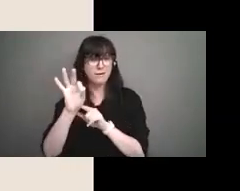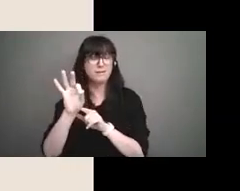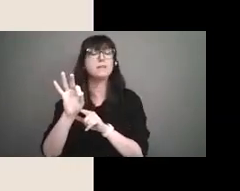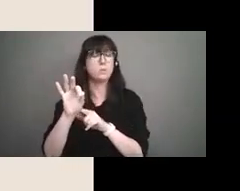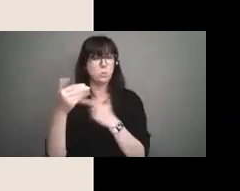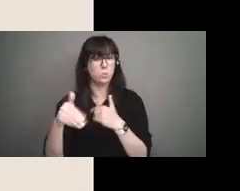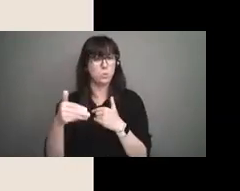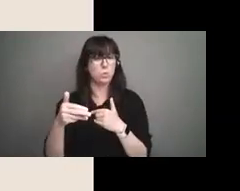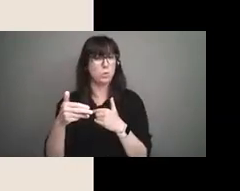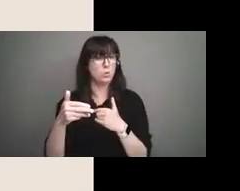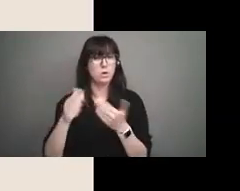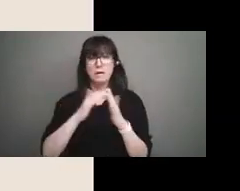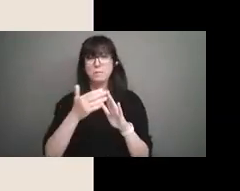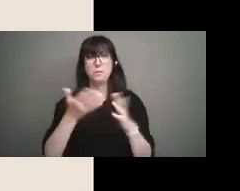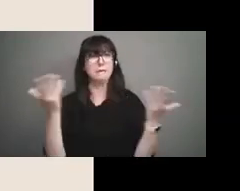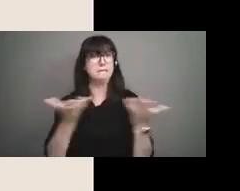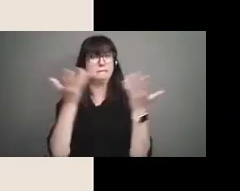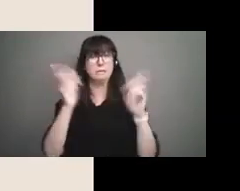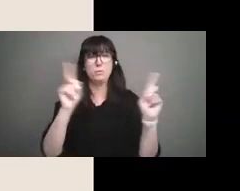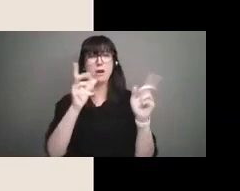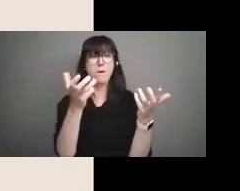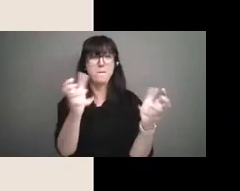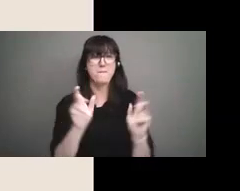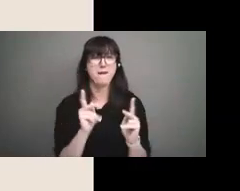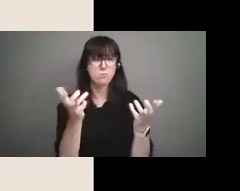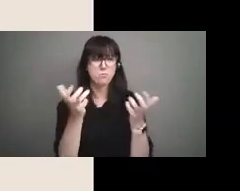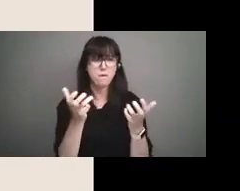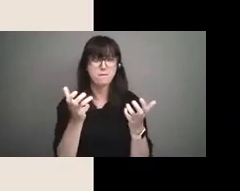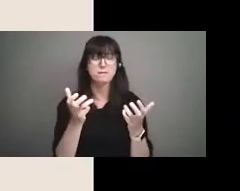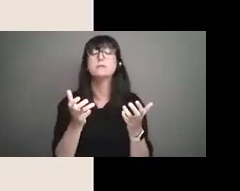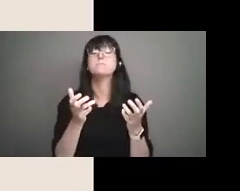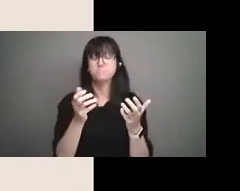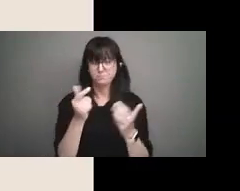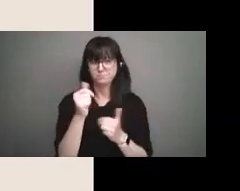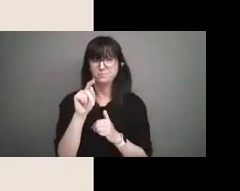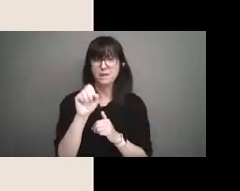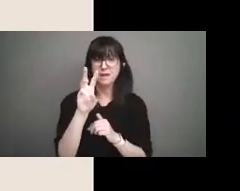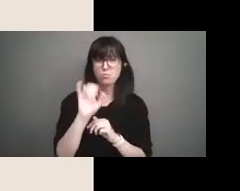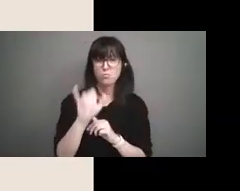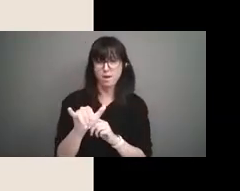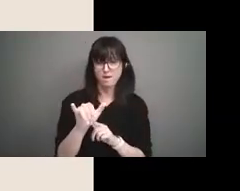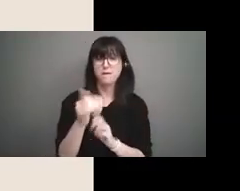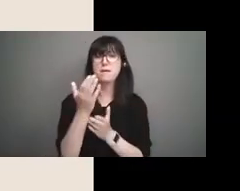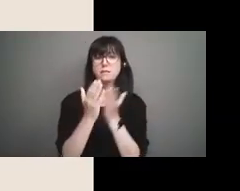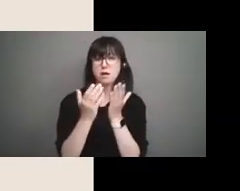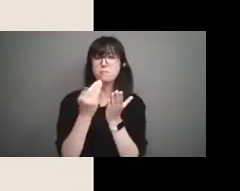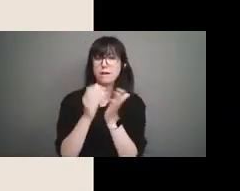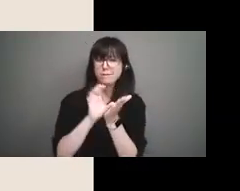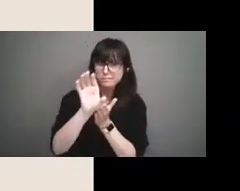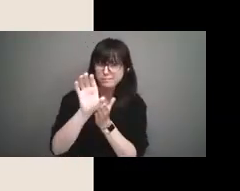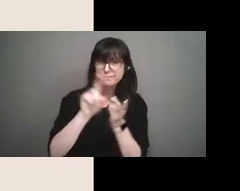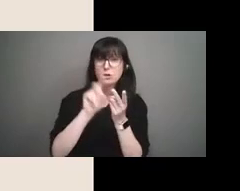real surge from community trying to get this back. So of course, Gateway gave some in kind, and University of